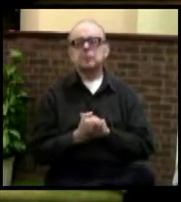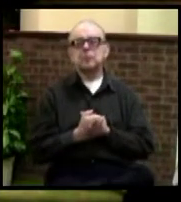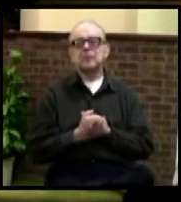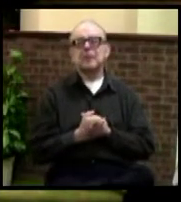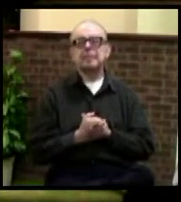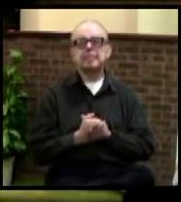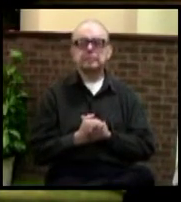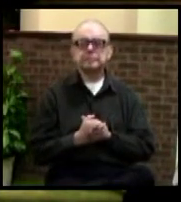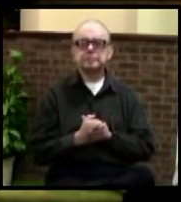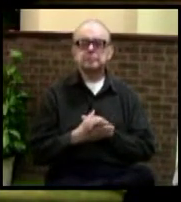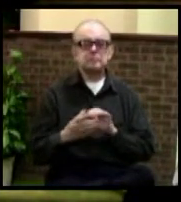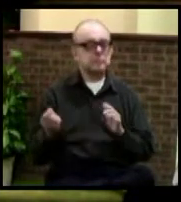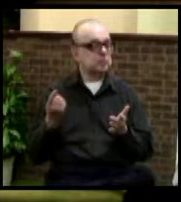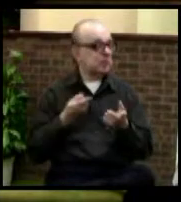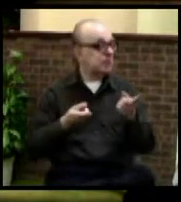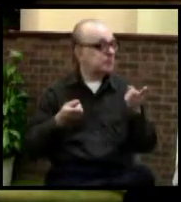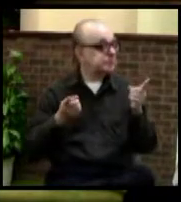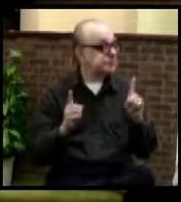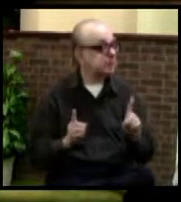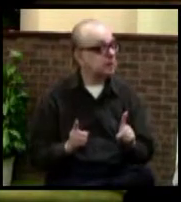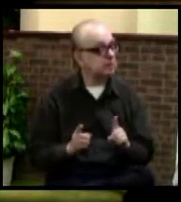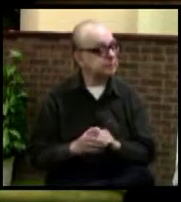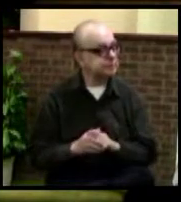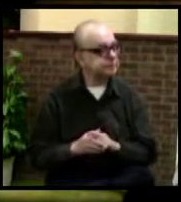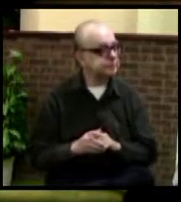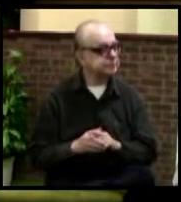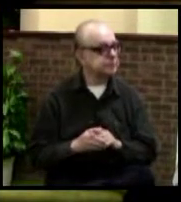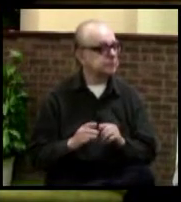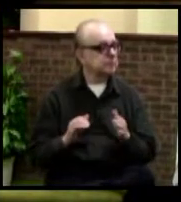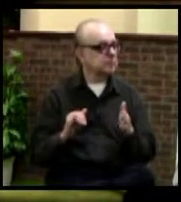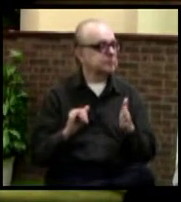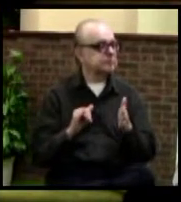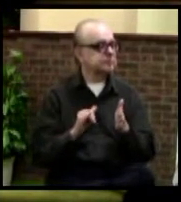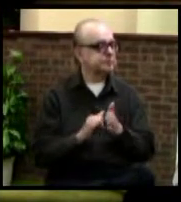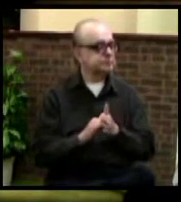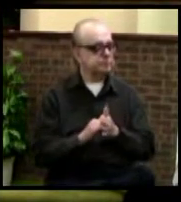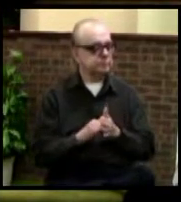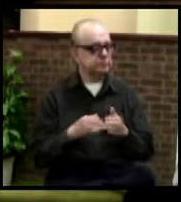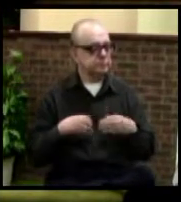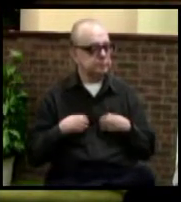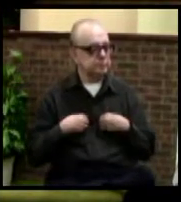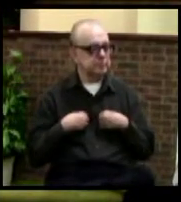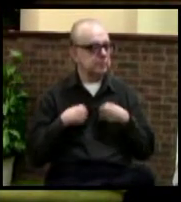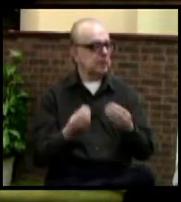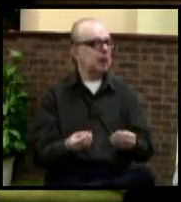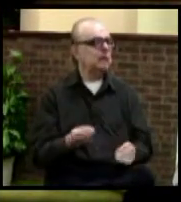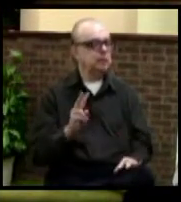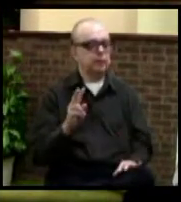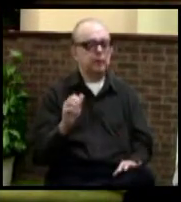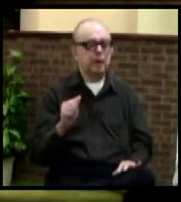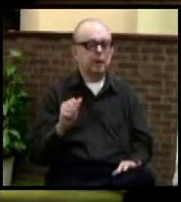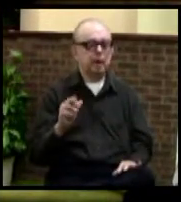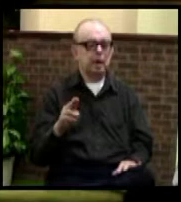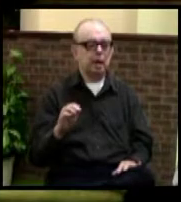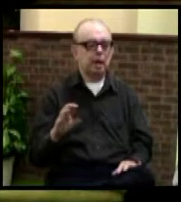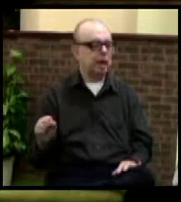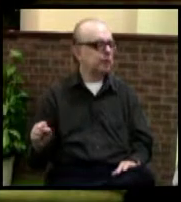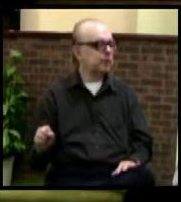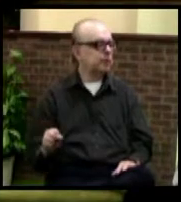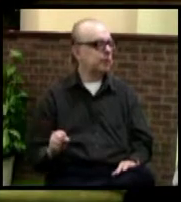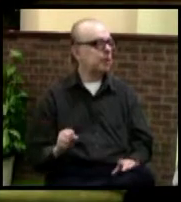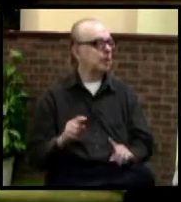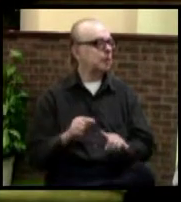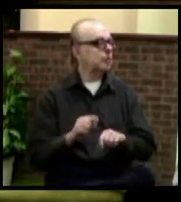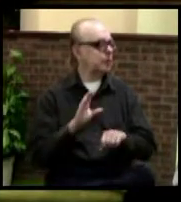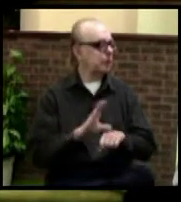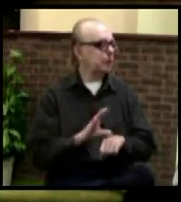Okay? And what had happened was that they had given 2 acres of their farm to this church that